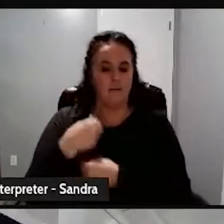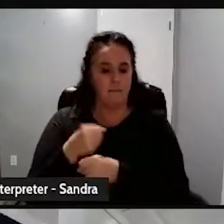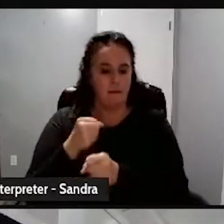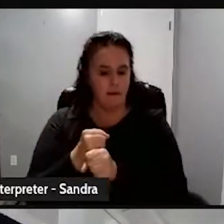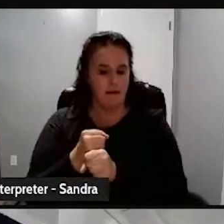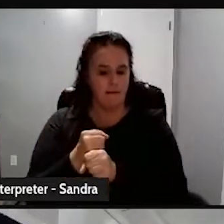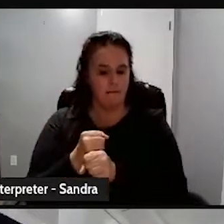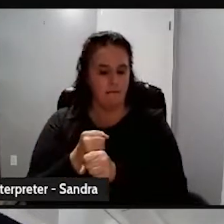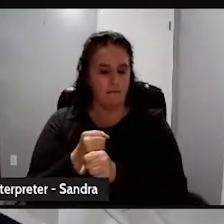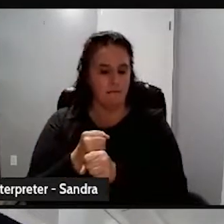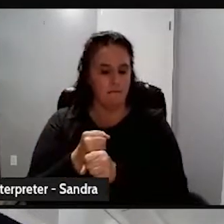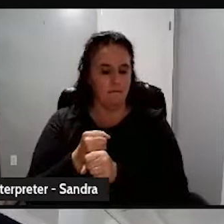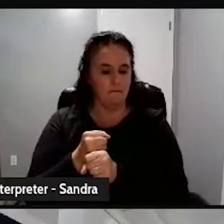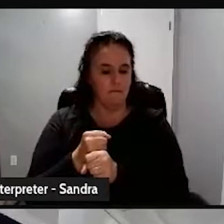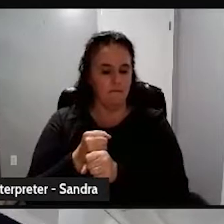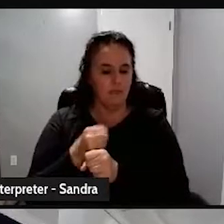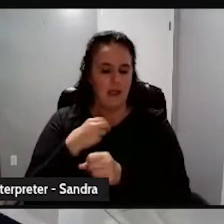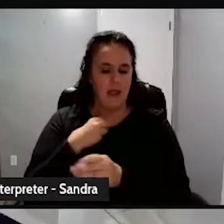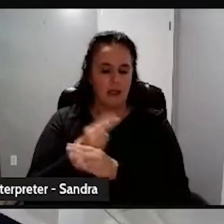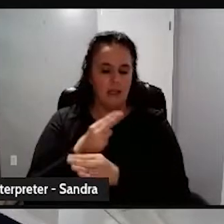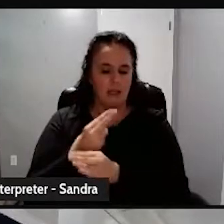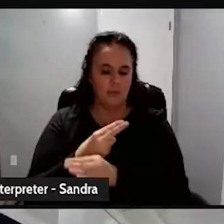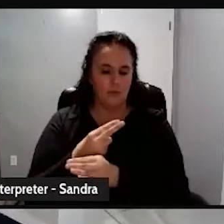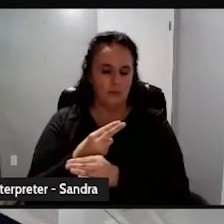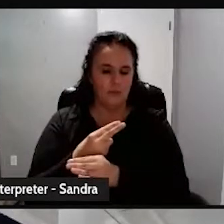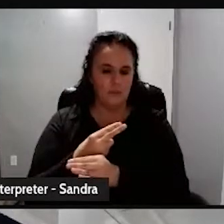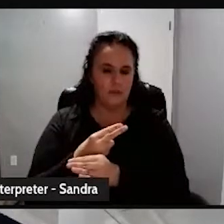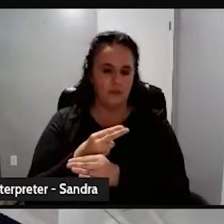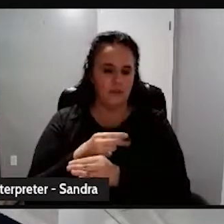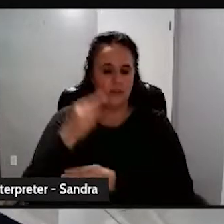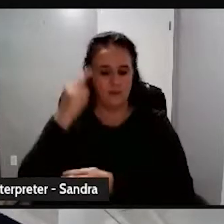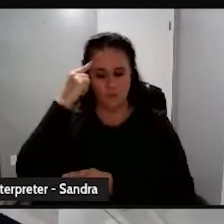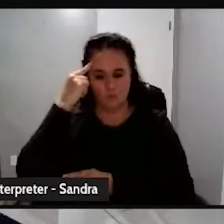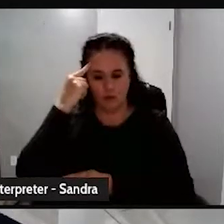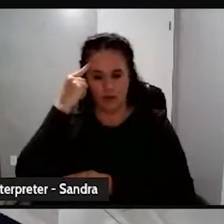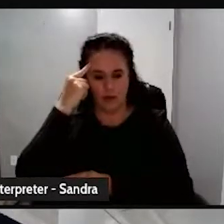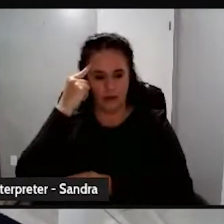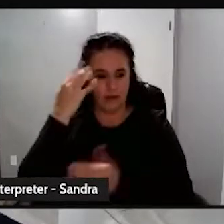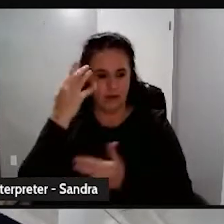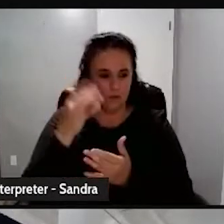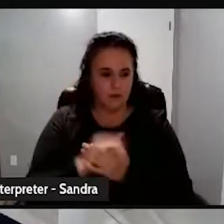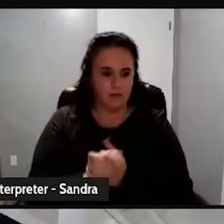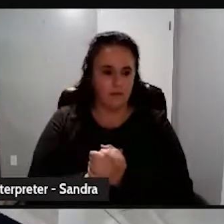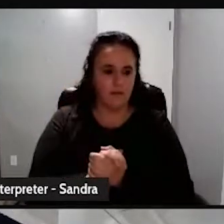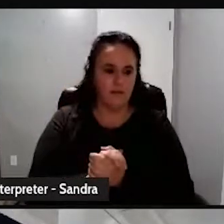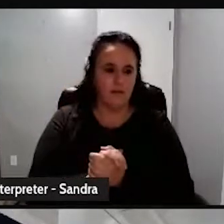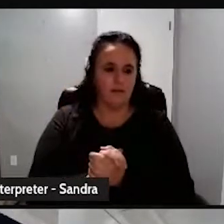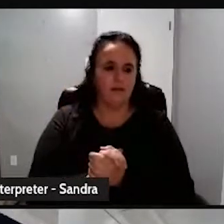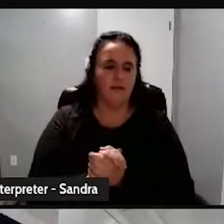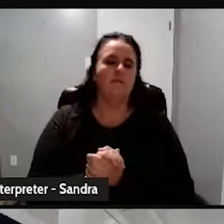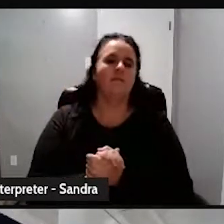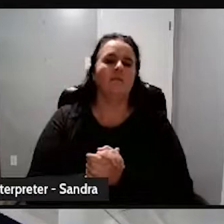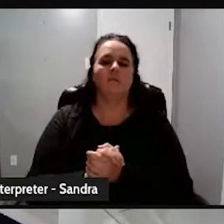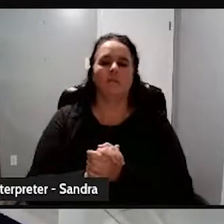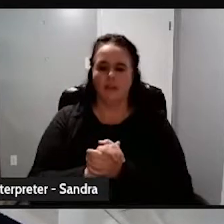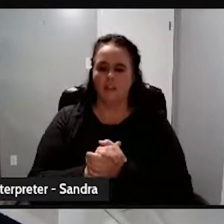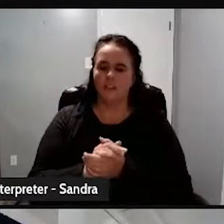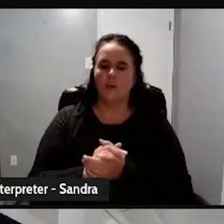used the brain to flow in different forms